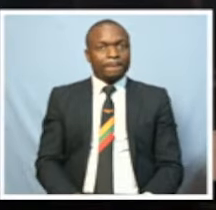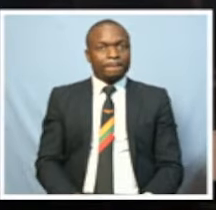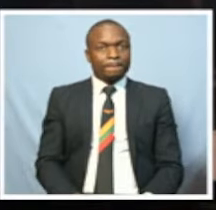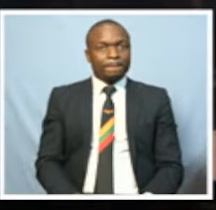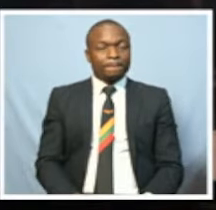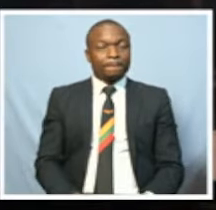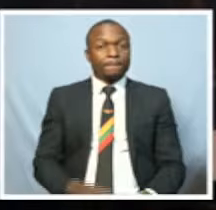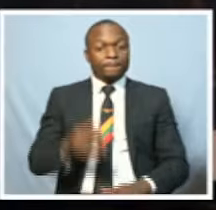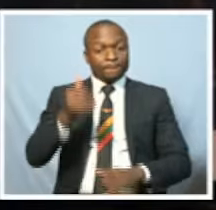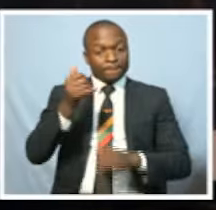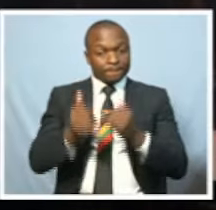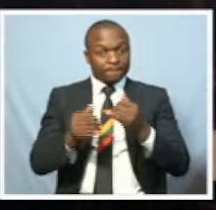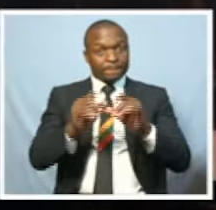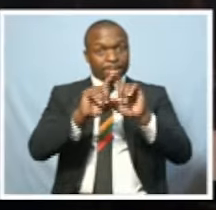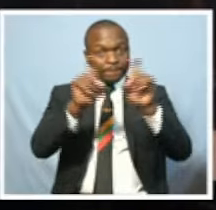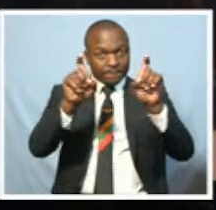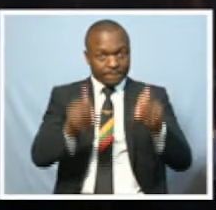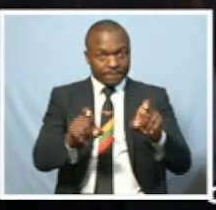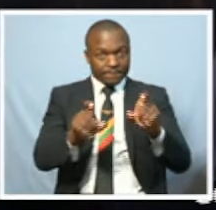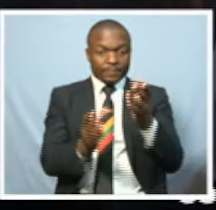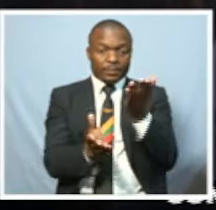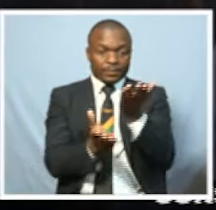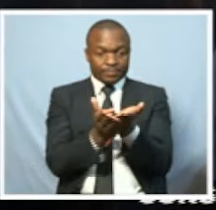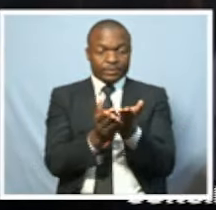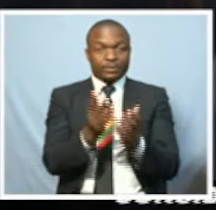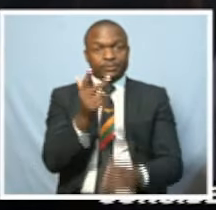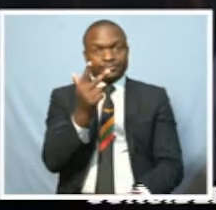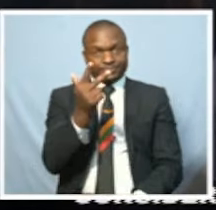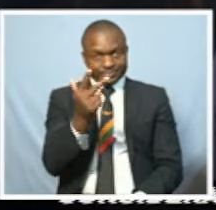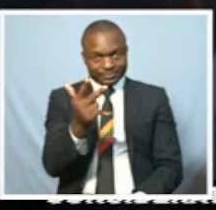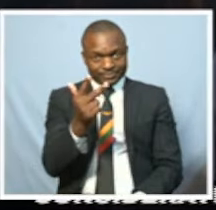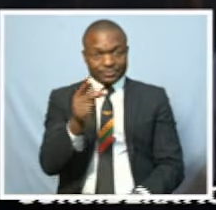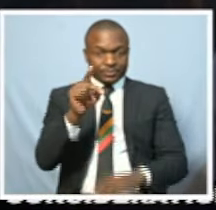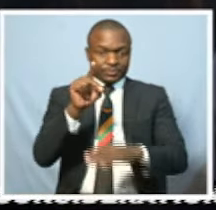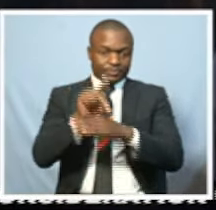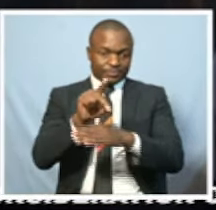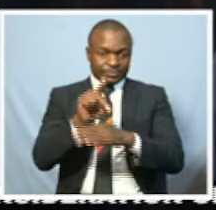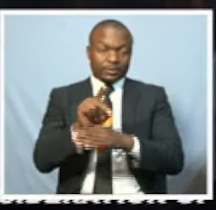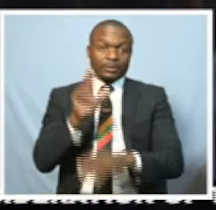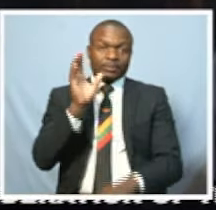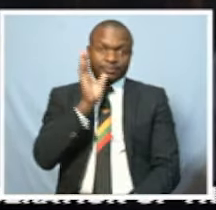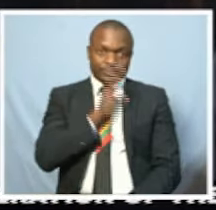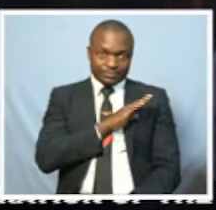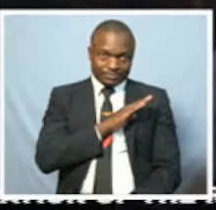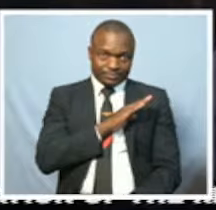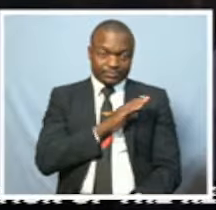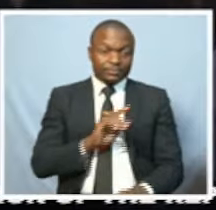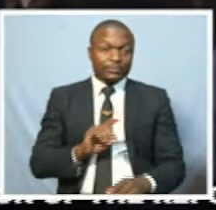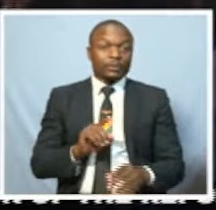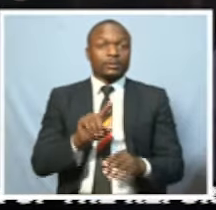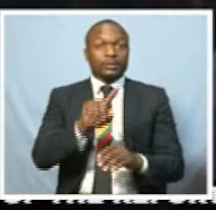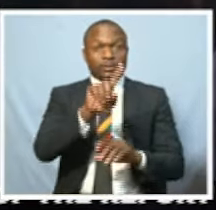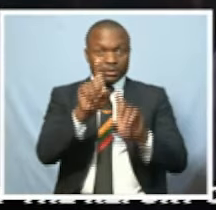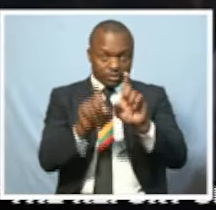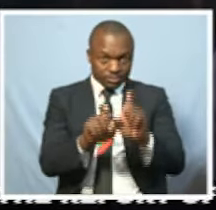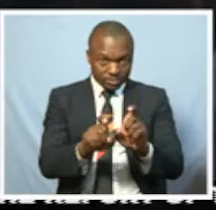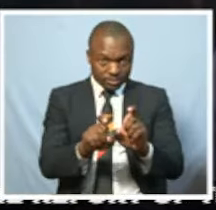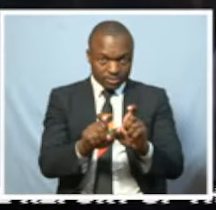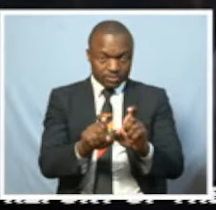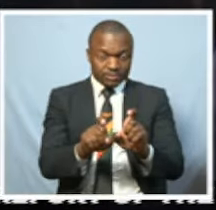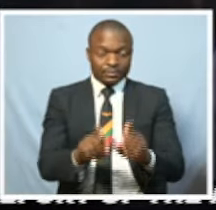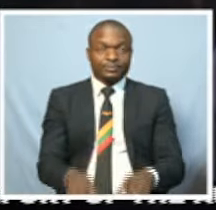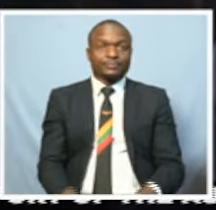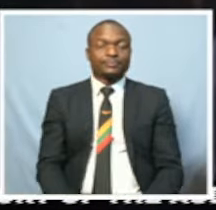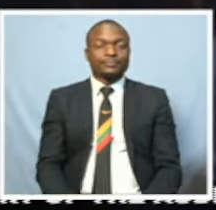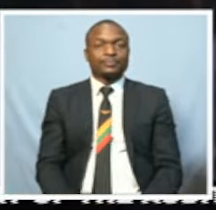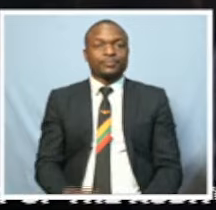The completion certificate is on Appendix 3, that the project is completed. The points of clarification: